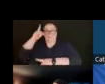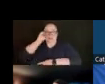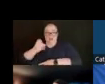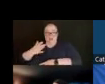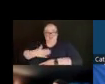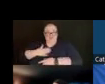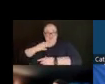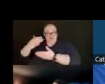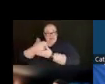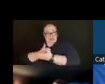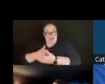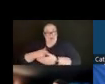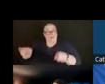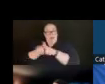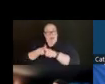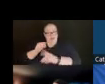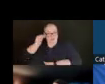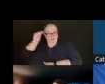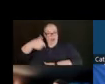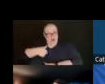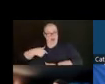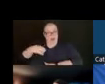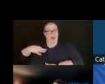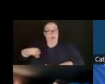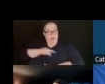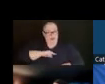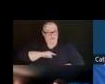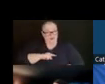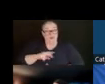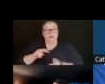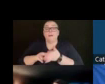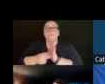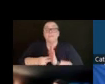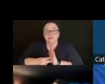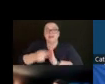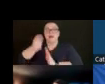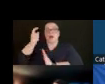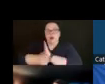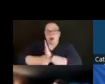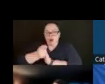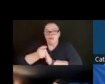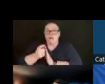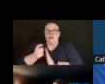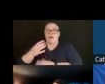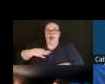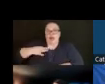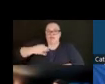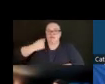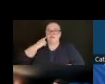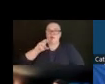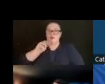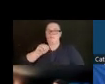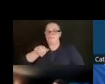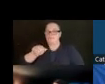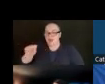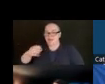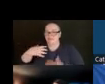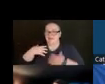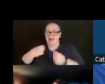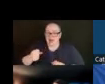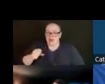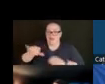income as an adult is automatically eligible for Mass Health Standard. And Mass